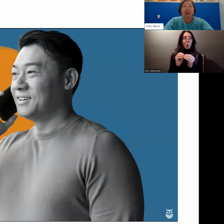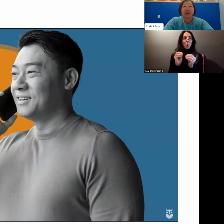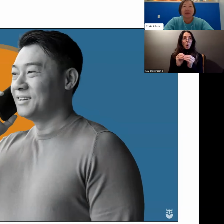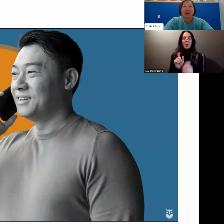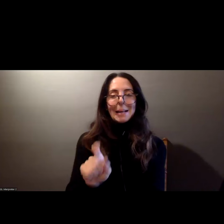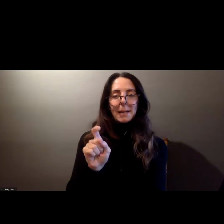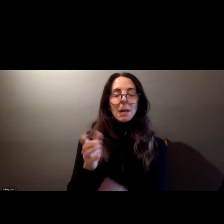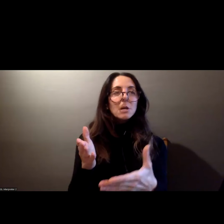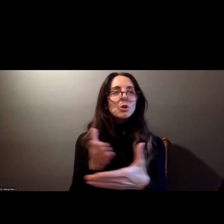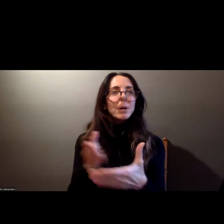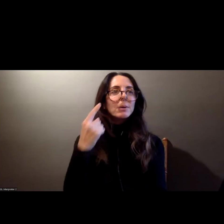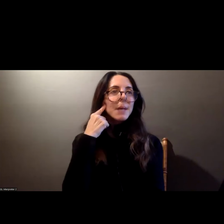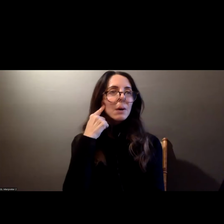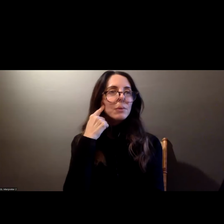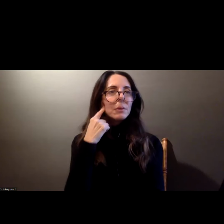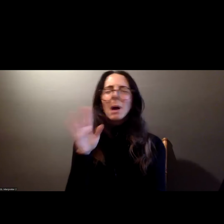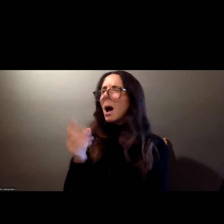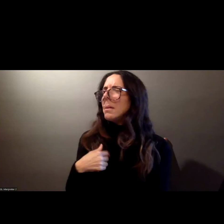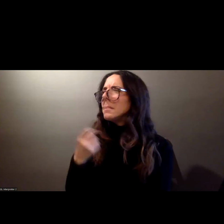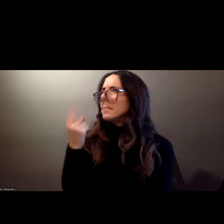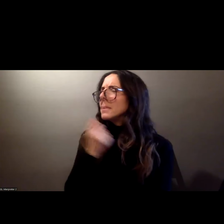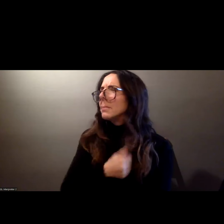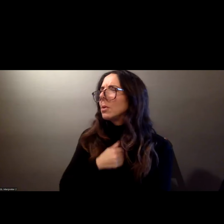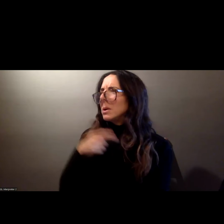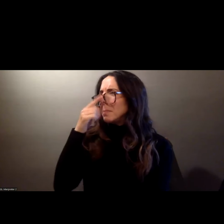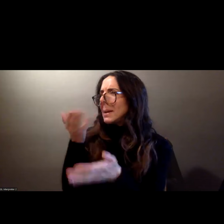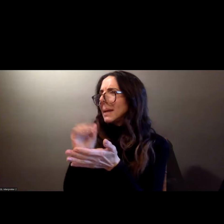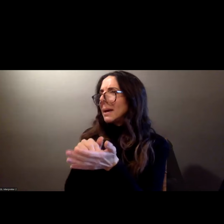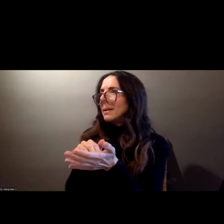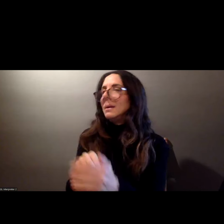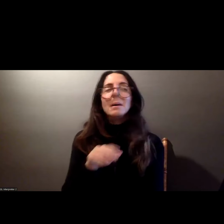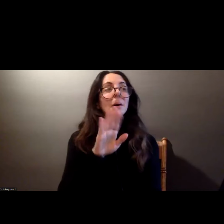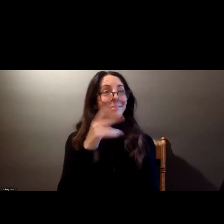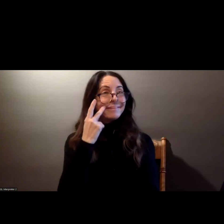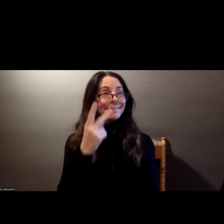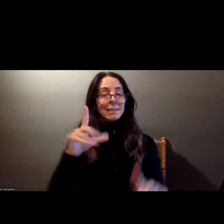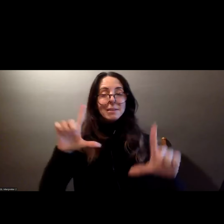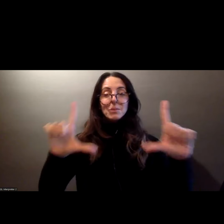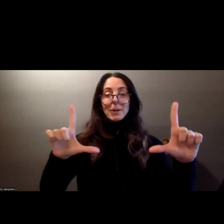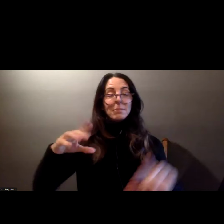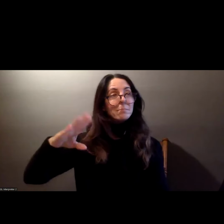sound. sorry, I missed that. Just on the bottom of your screen where